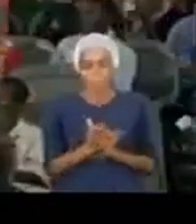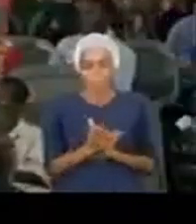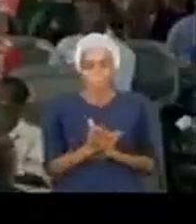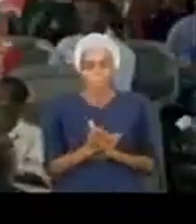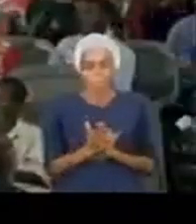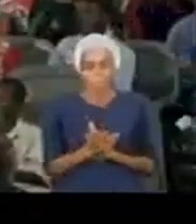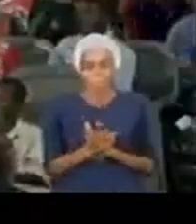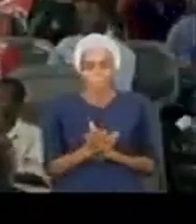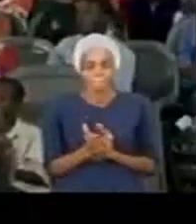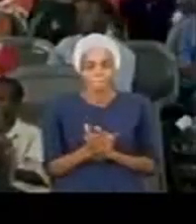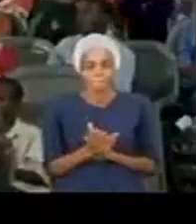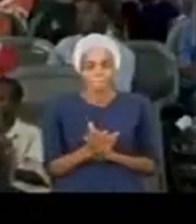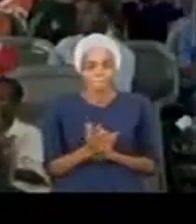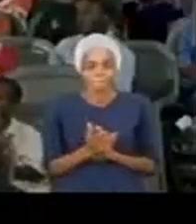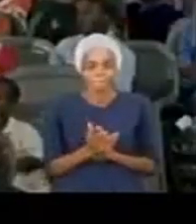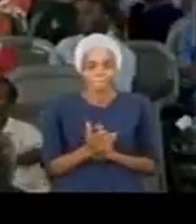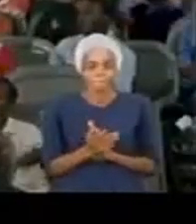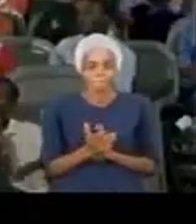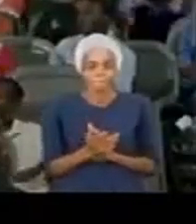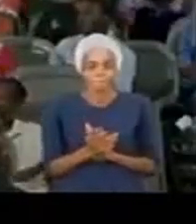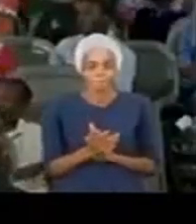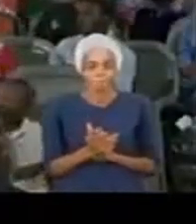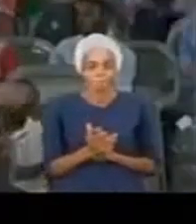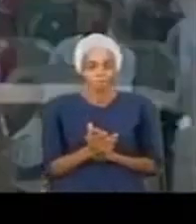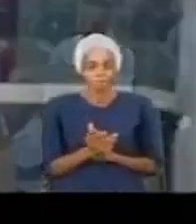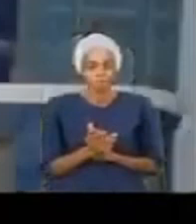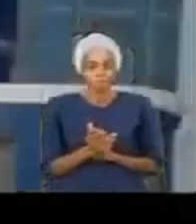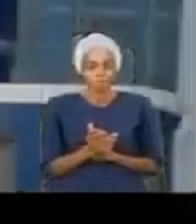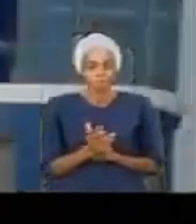You will be the next to testify.